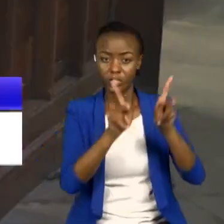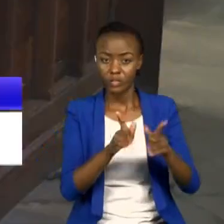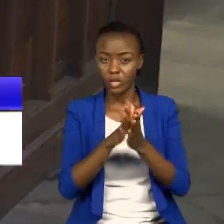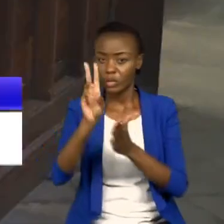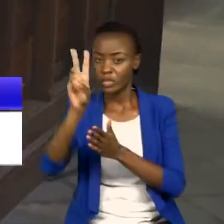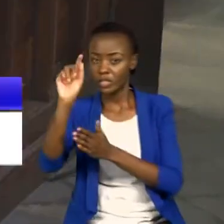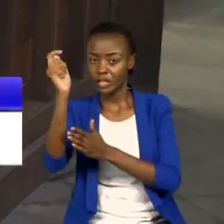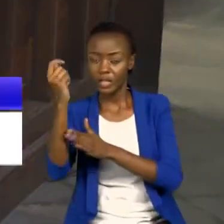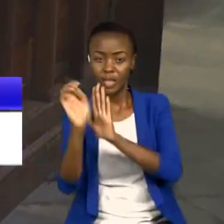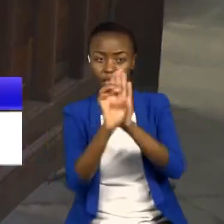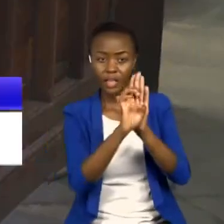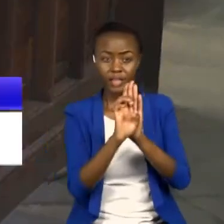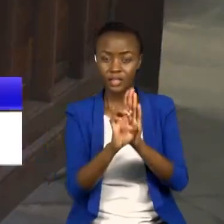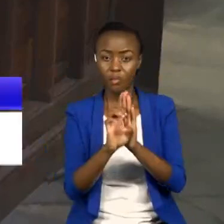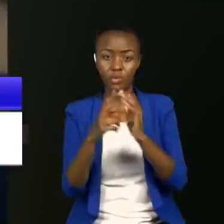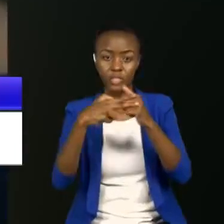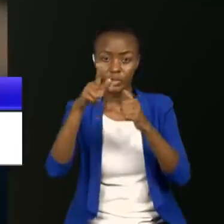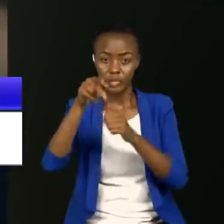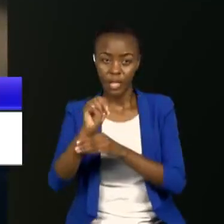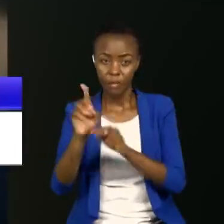includes worship and 7 p.m. curfew,